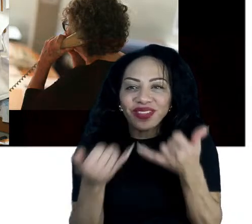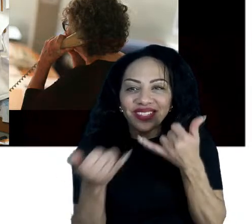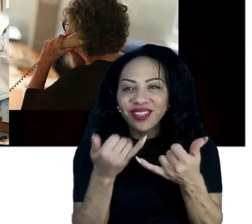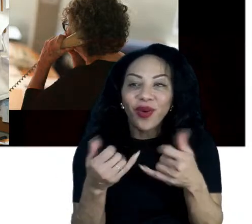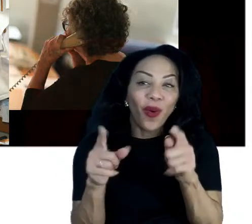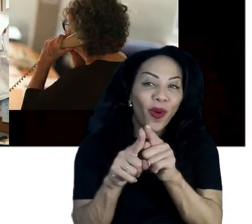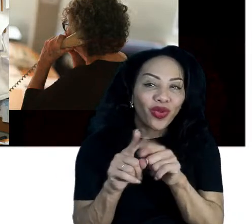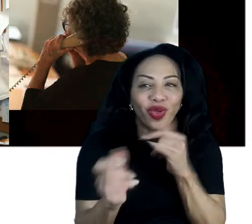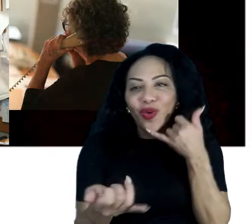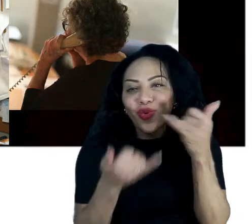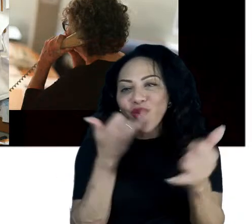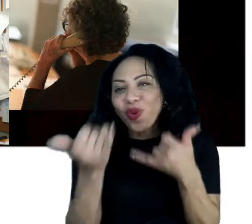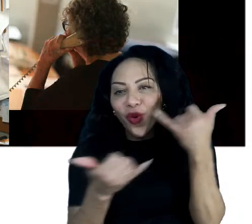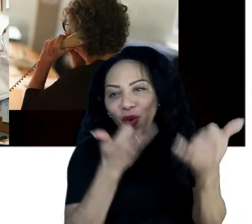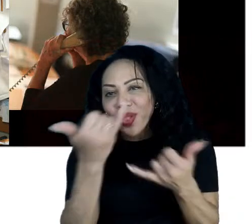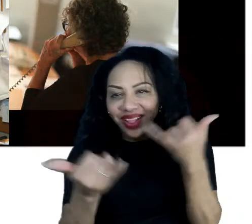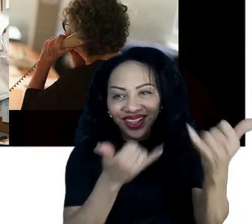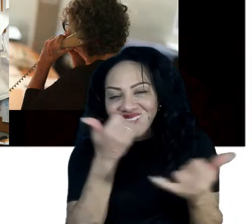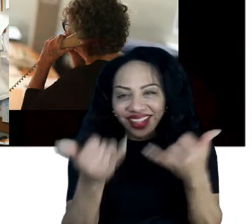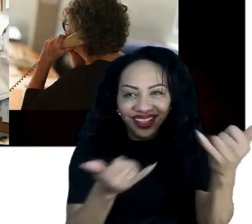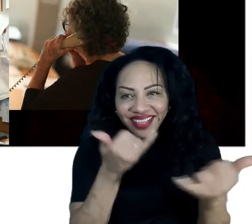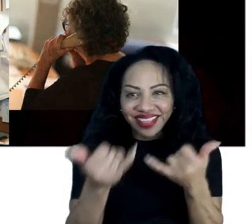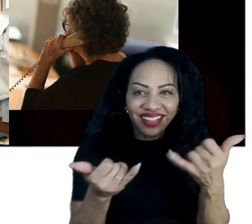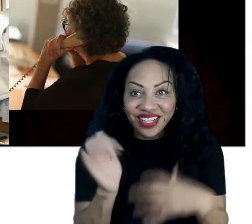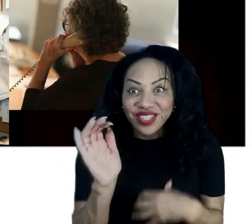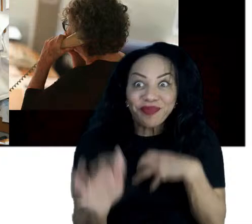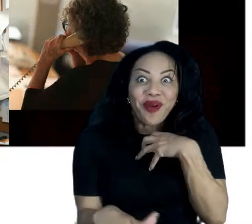and kind of sort of surprising them.